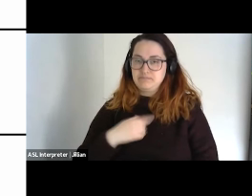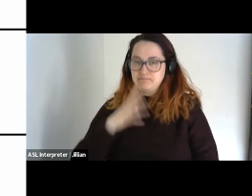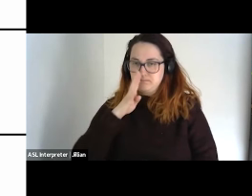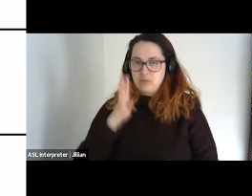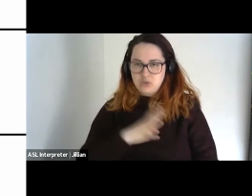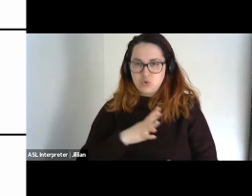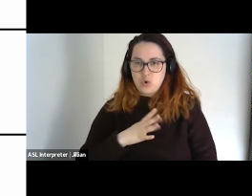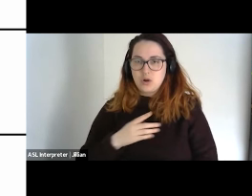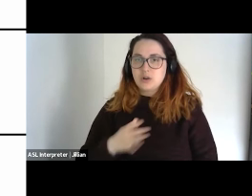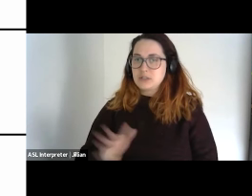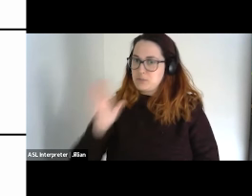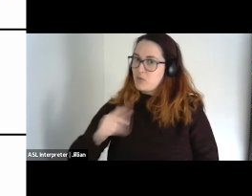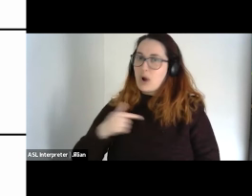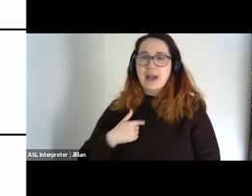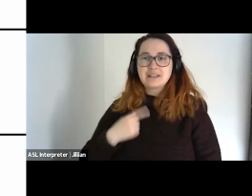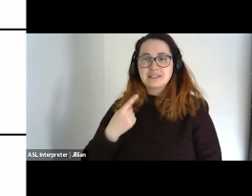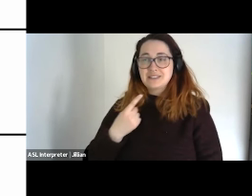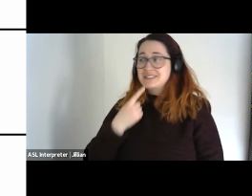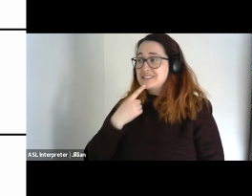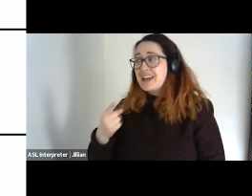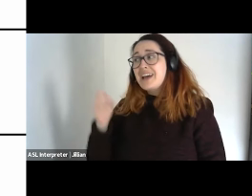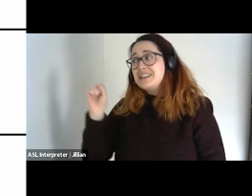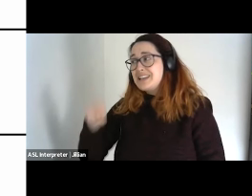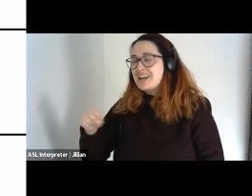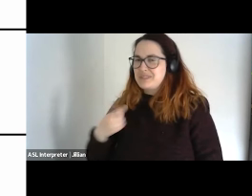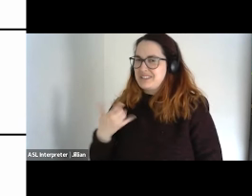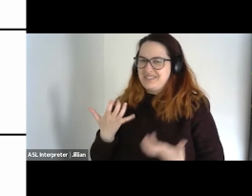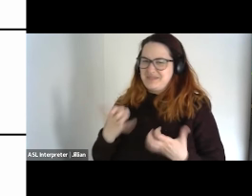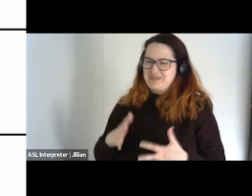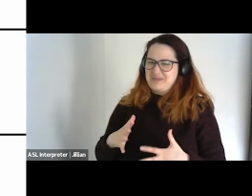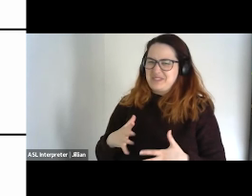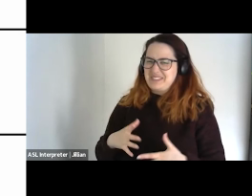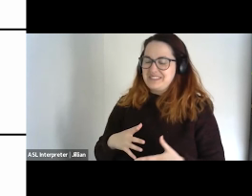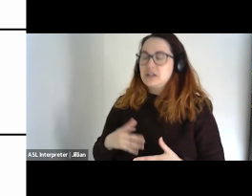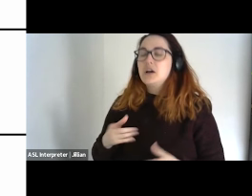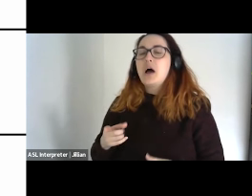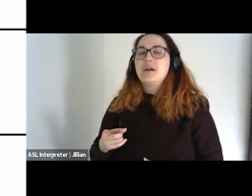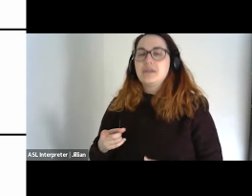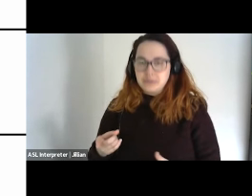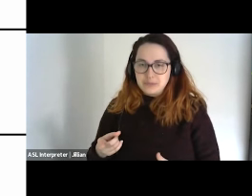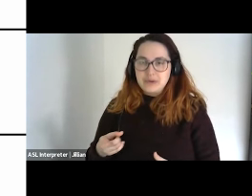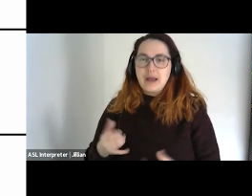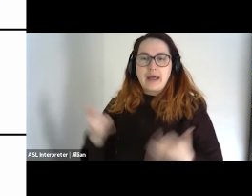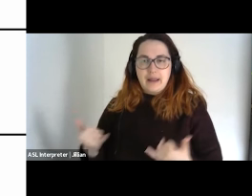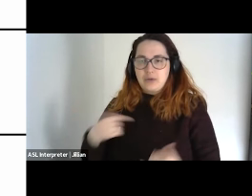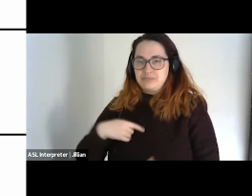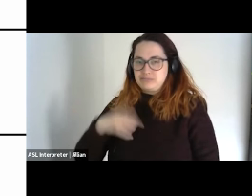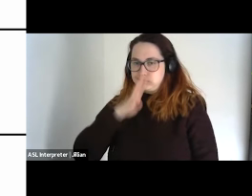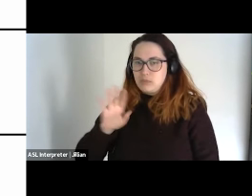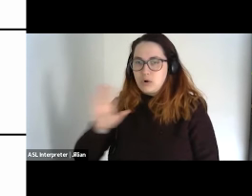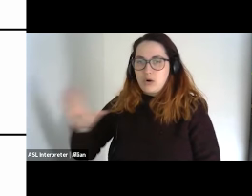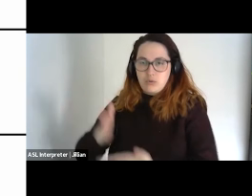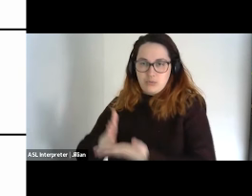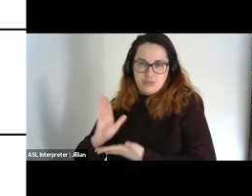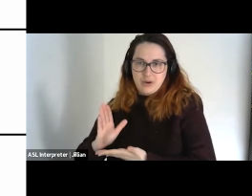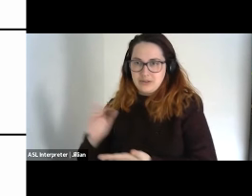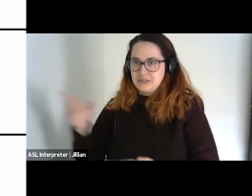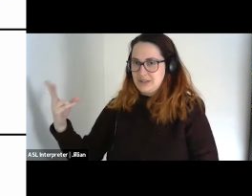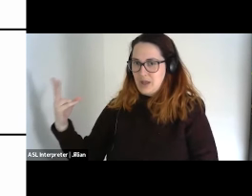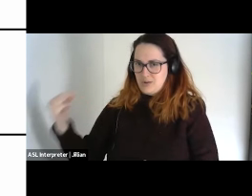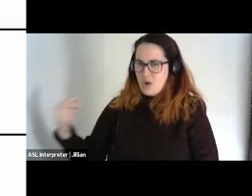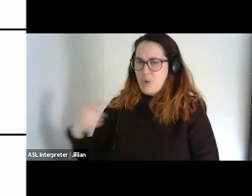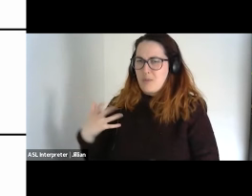shopping. And I'm ignoring her rights by acting as if she should do what I want. The right I'm ignoring is everyone